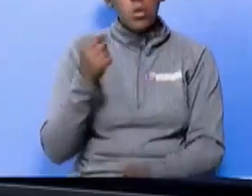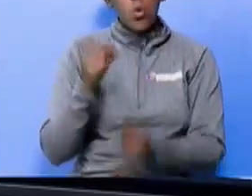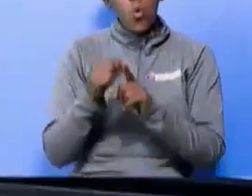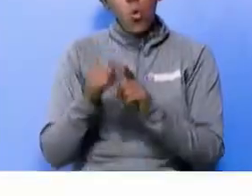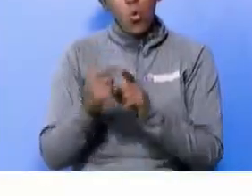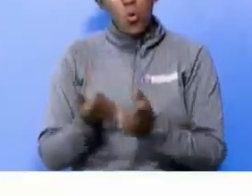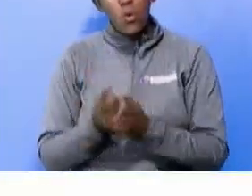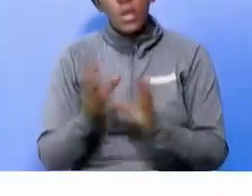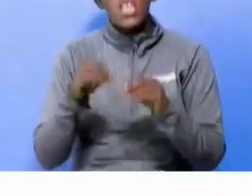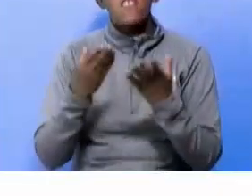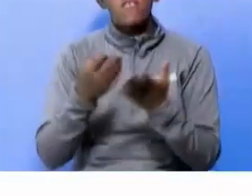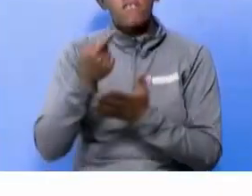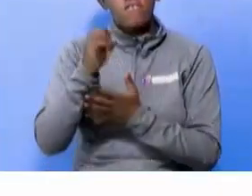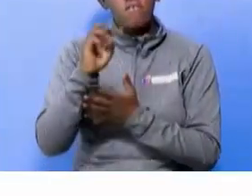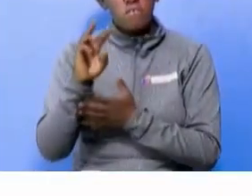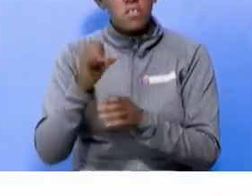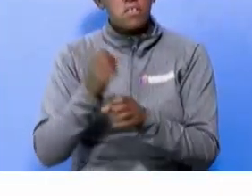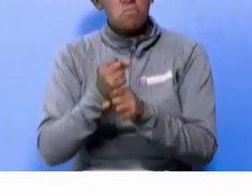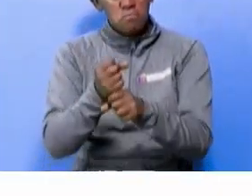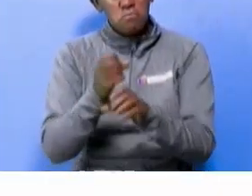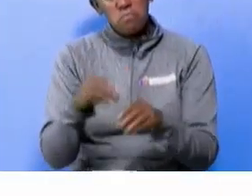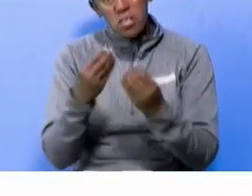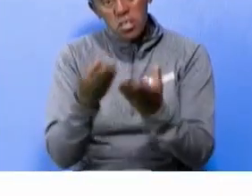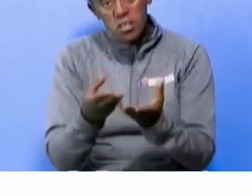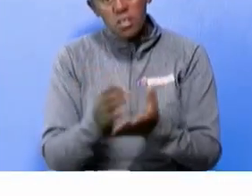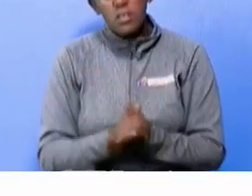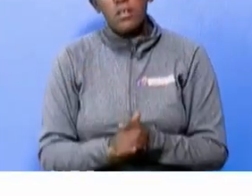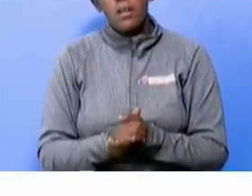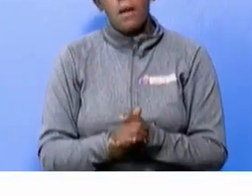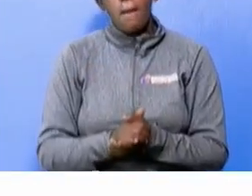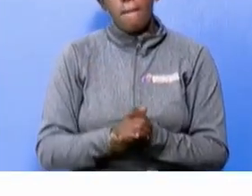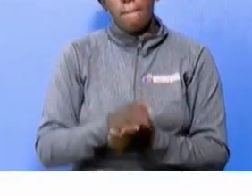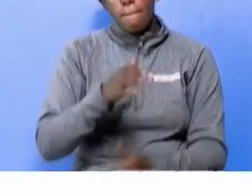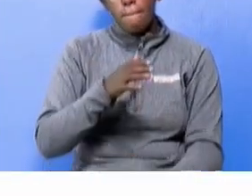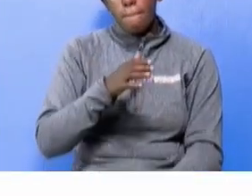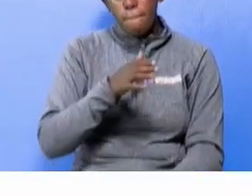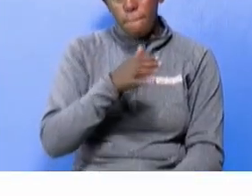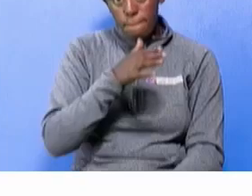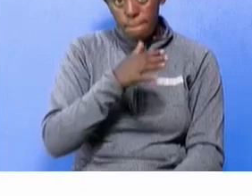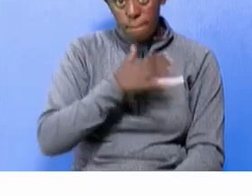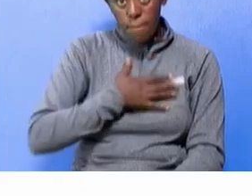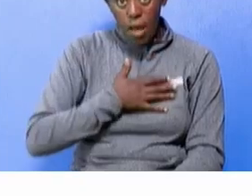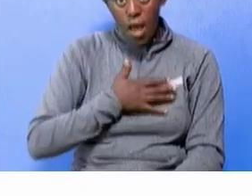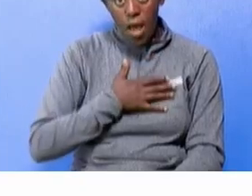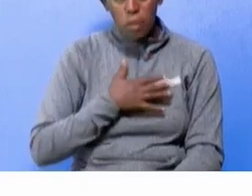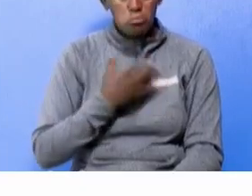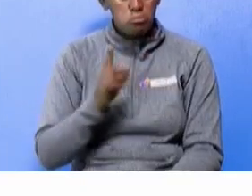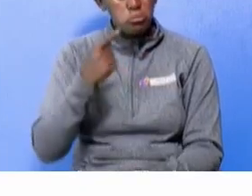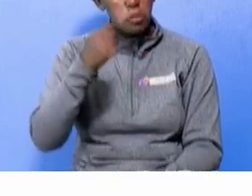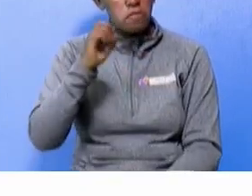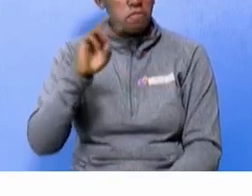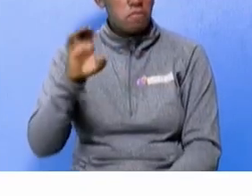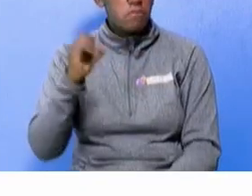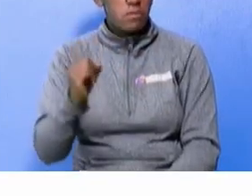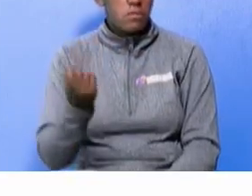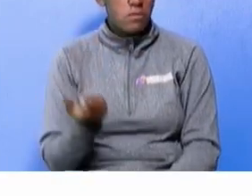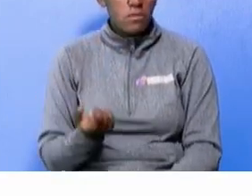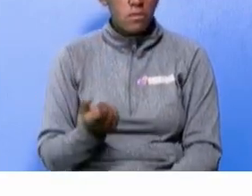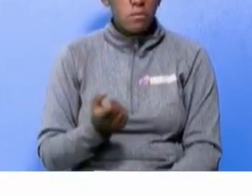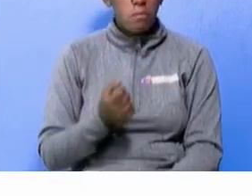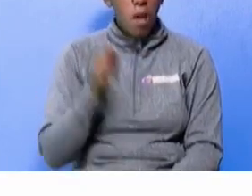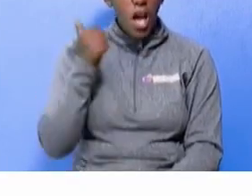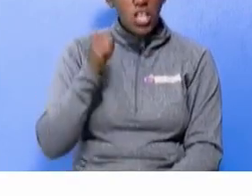is give, or my cousin, you see, give also possible. It's okay. My